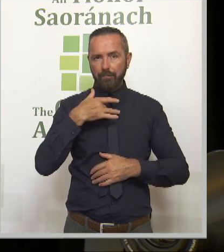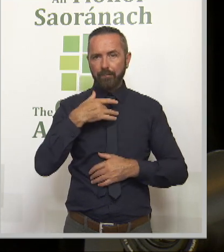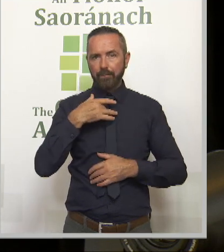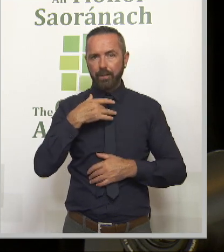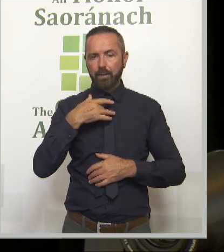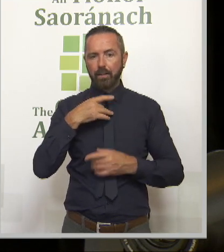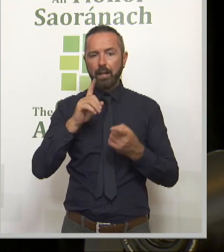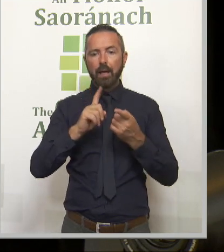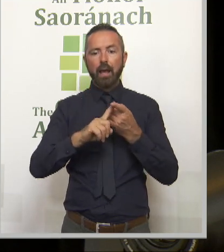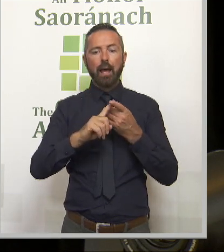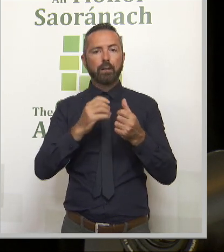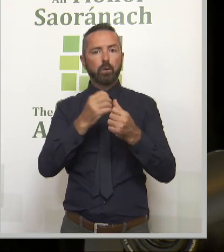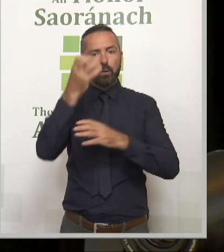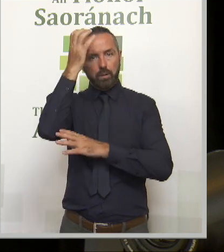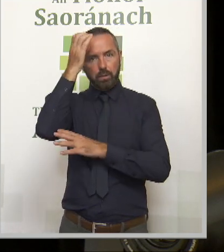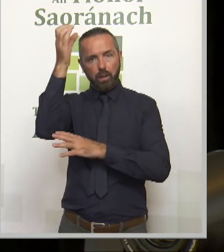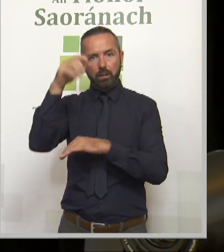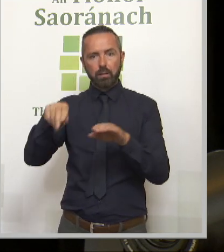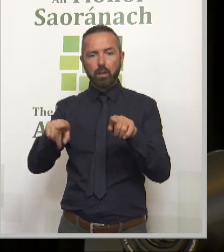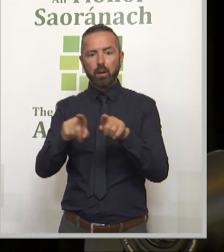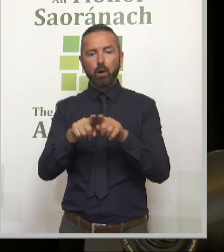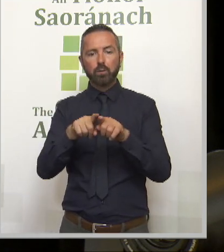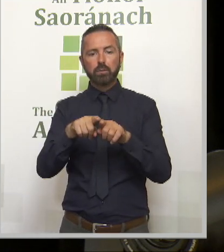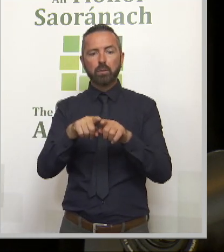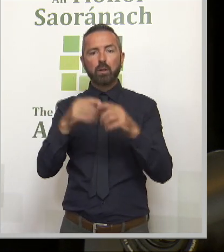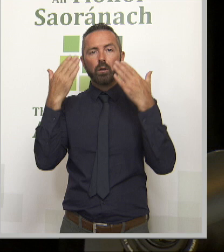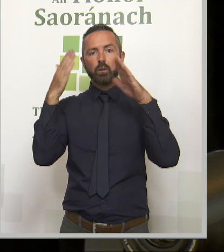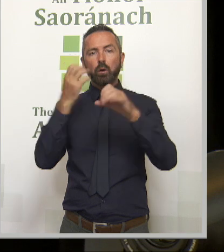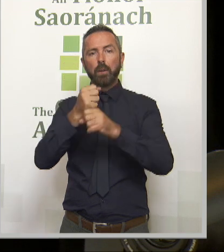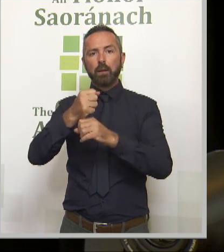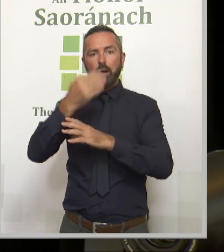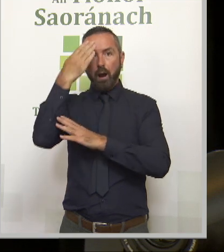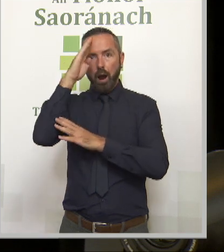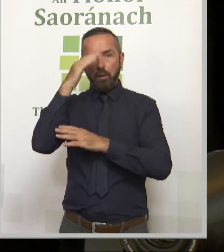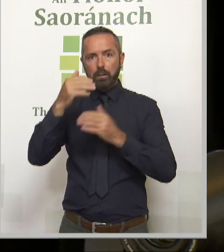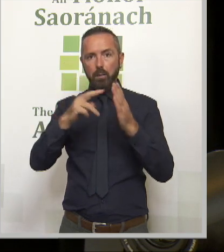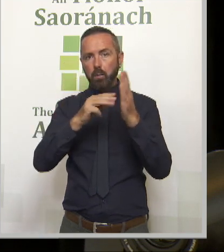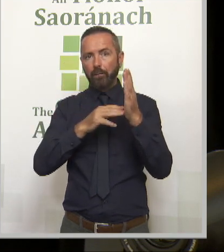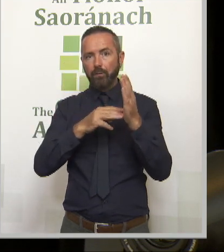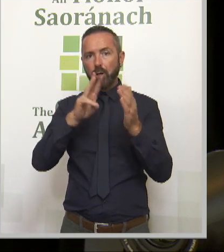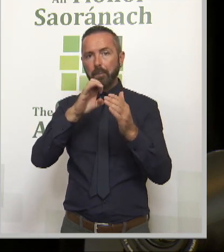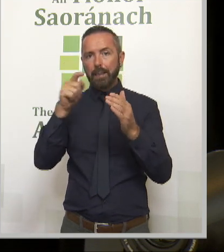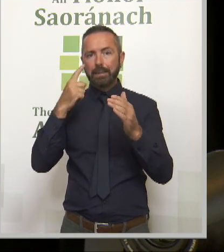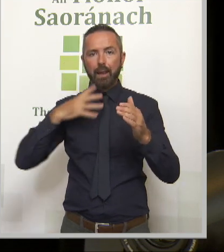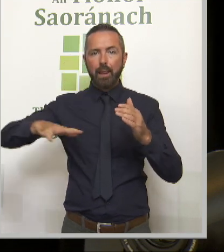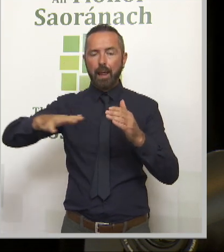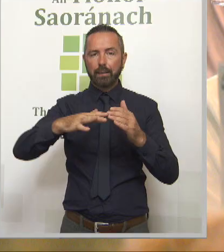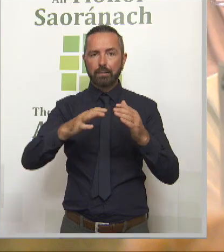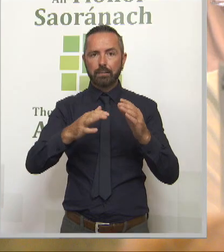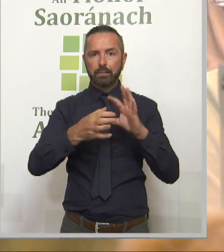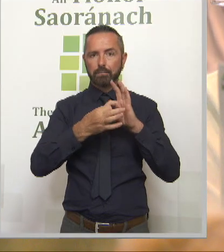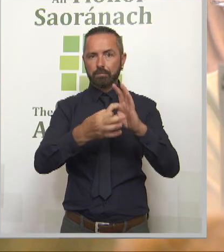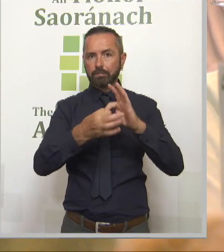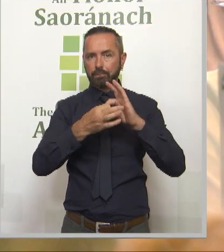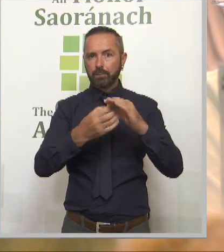ecological knowledge also underpins Ireland's successful programme of peatland restoration and will inform the expansion of Ireland's network of marine protected